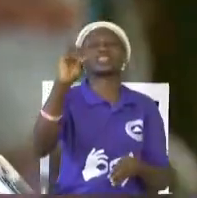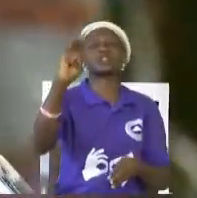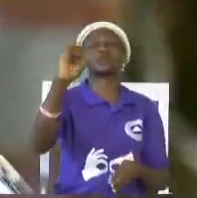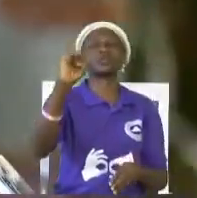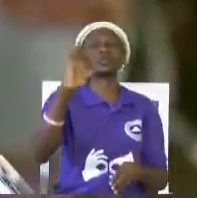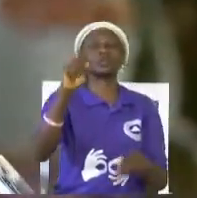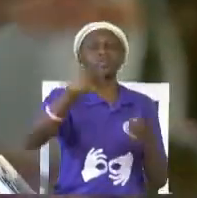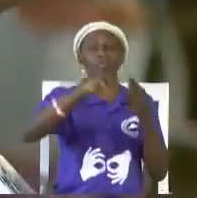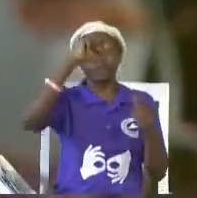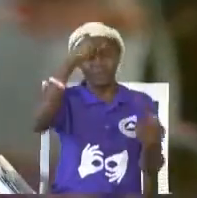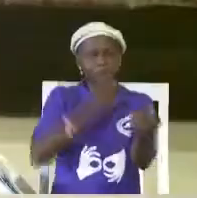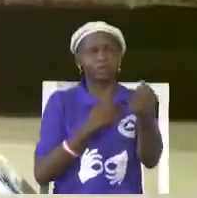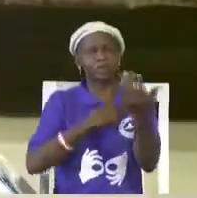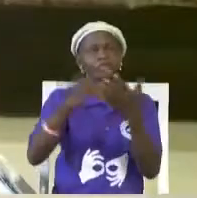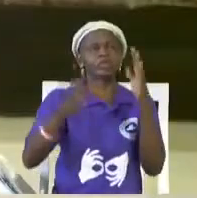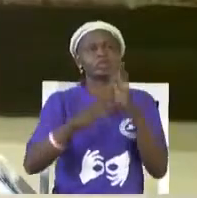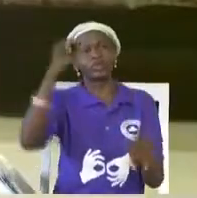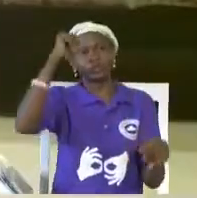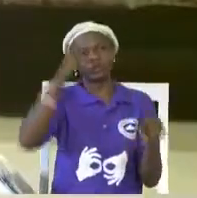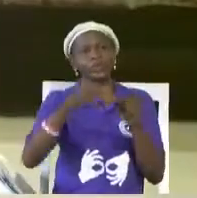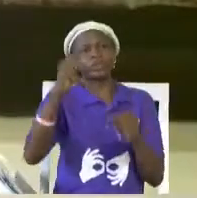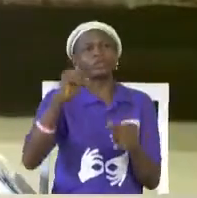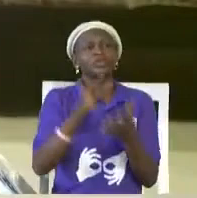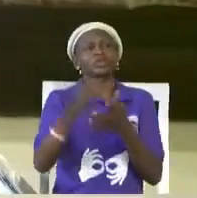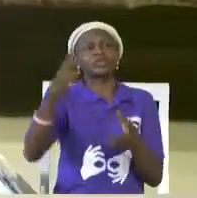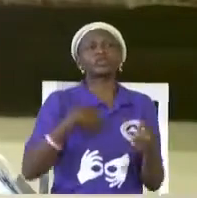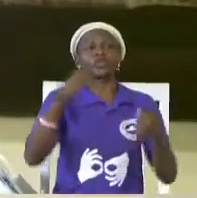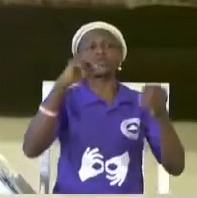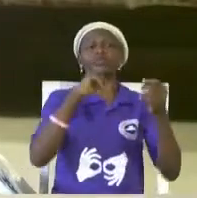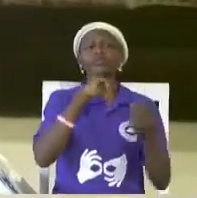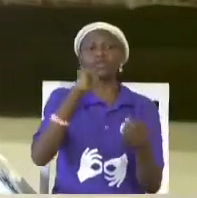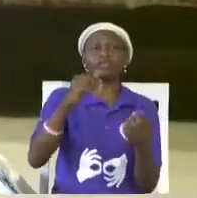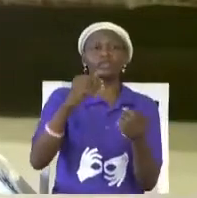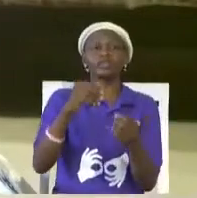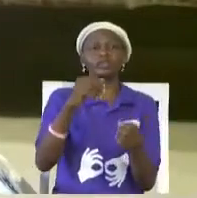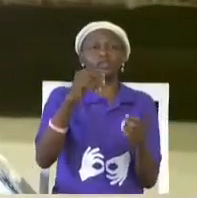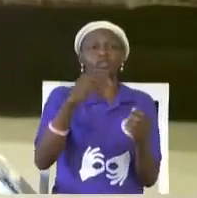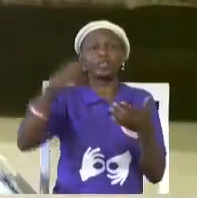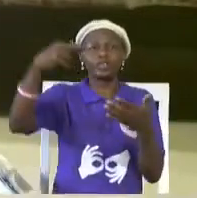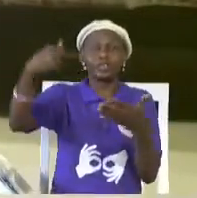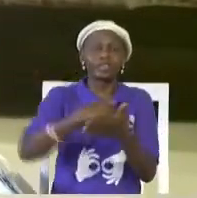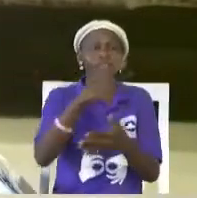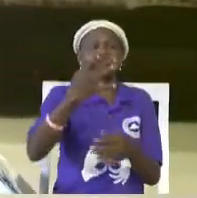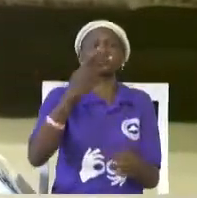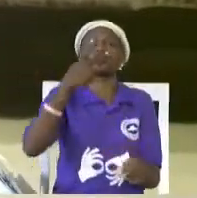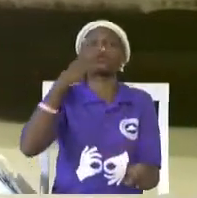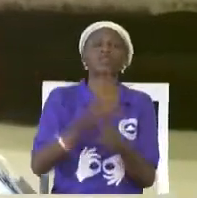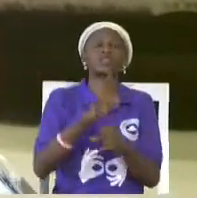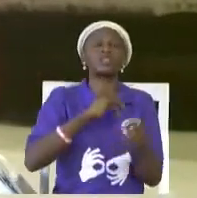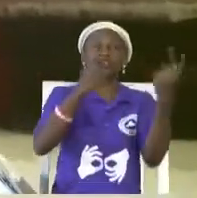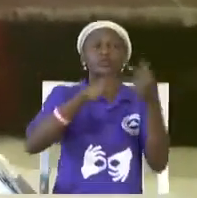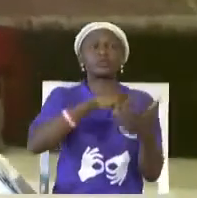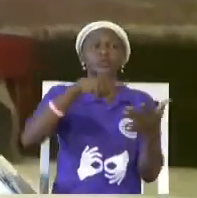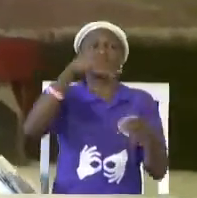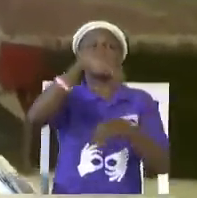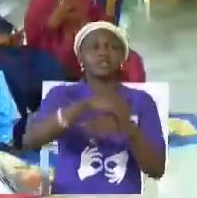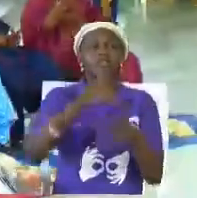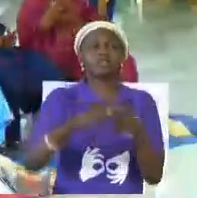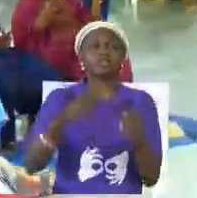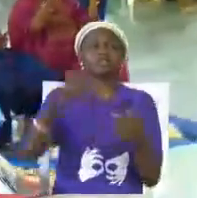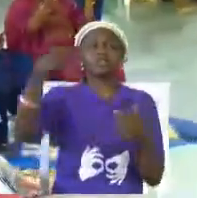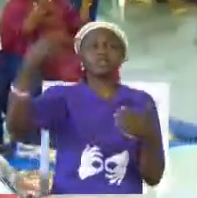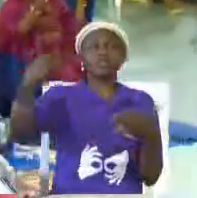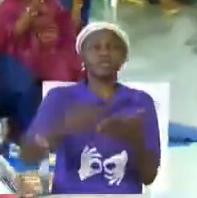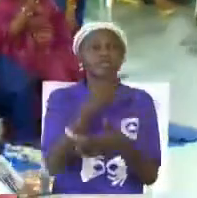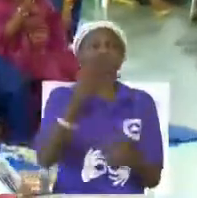name. And the Holy Spirit reminded me, "You have not redeemed your vow. I have come tonight to redeem my vow to